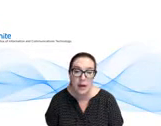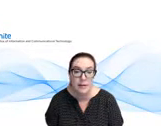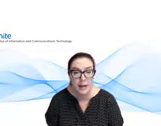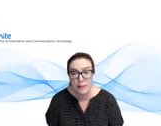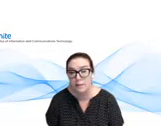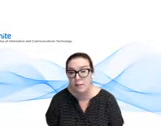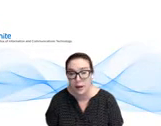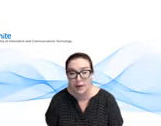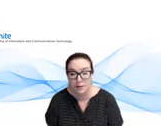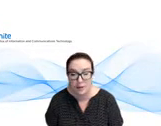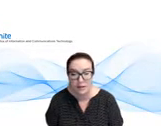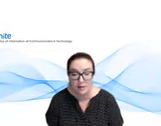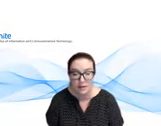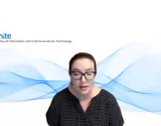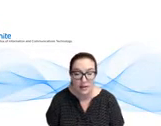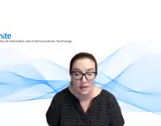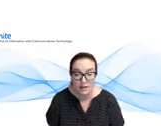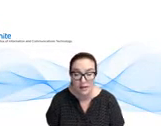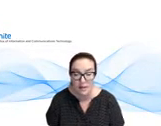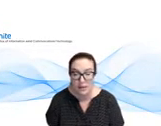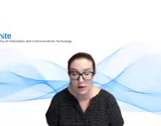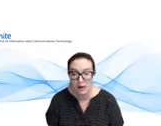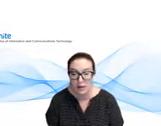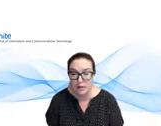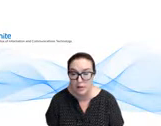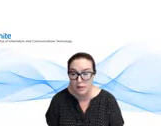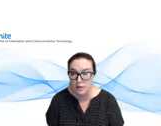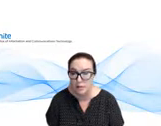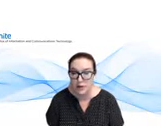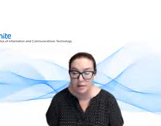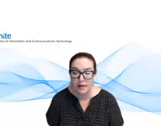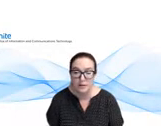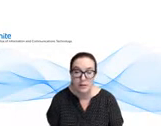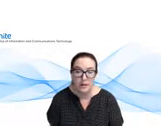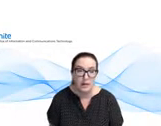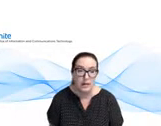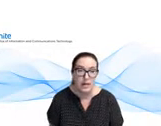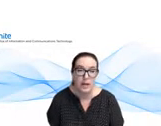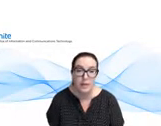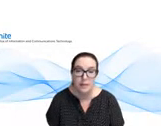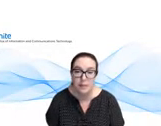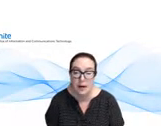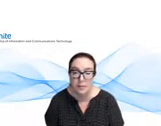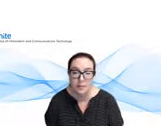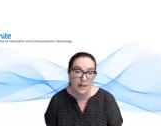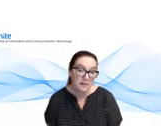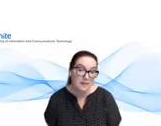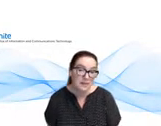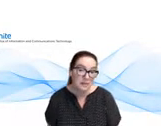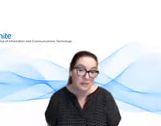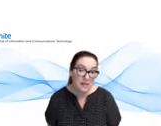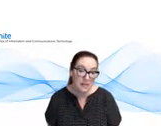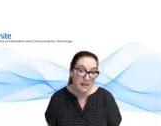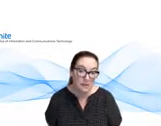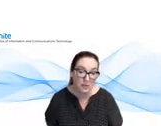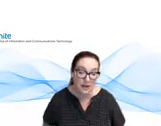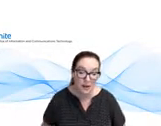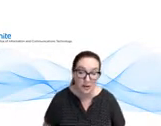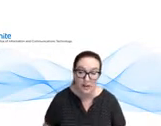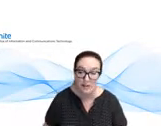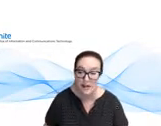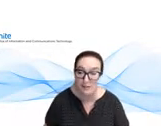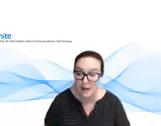learning and taking the feedback, because this is a new area for so many of us. Thank you. That's it from my